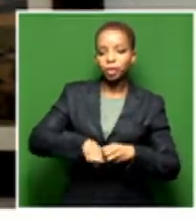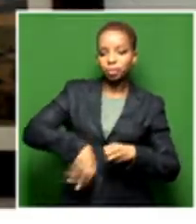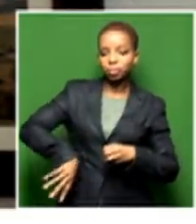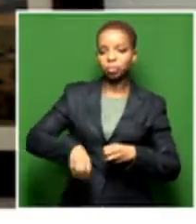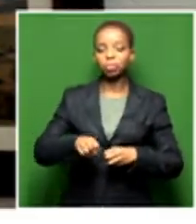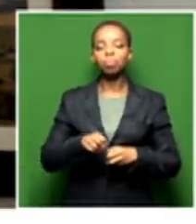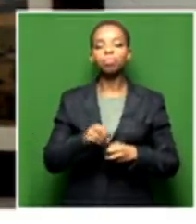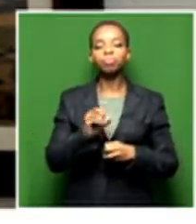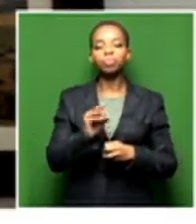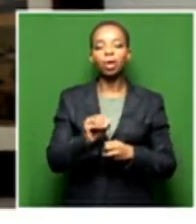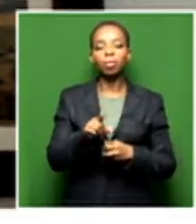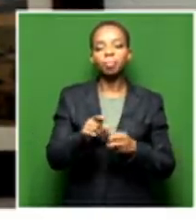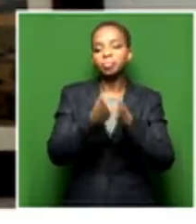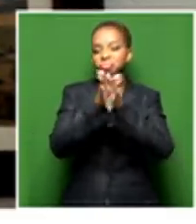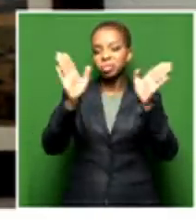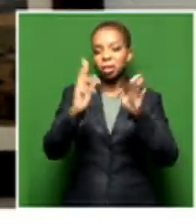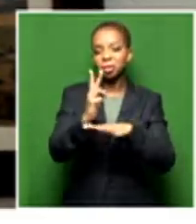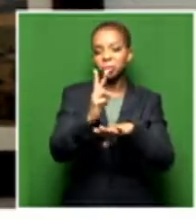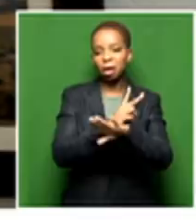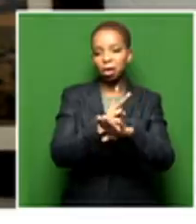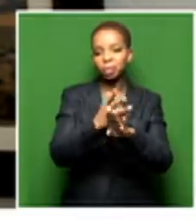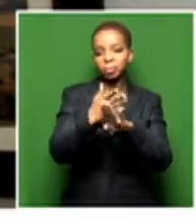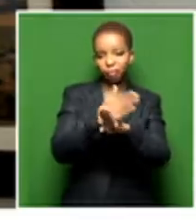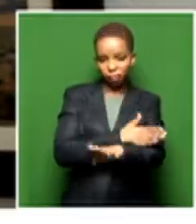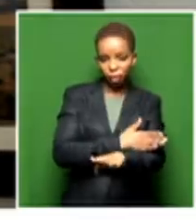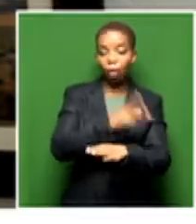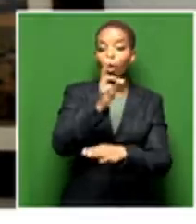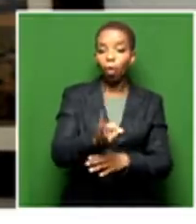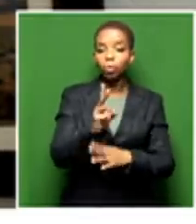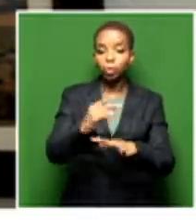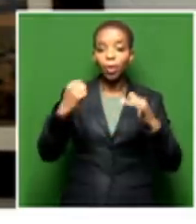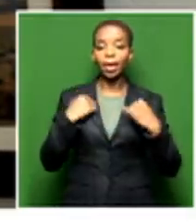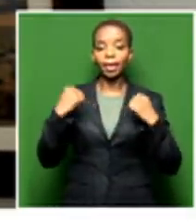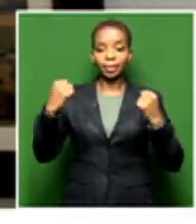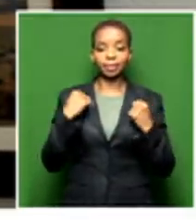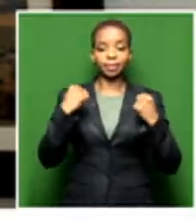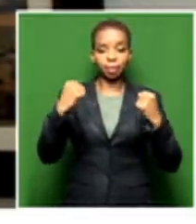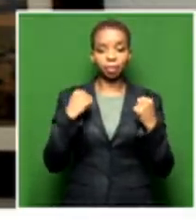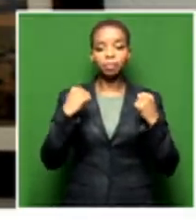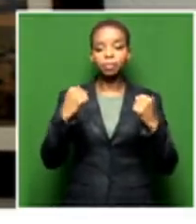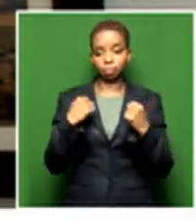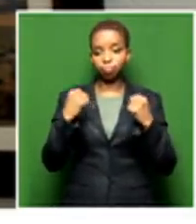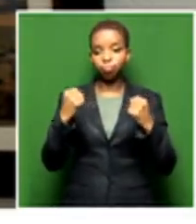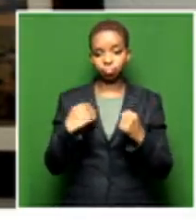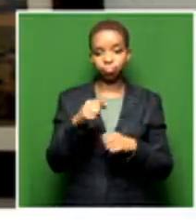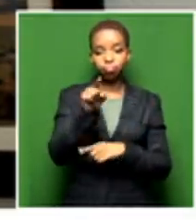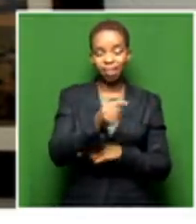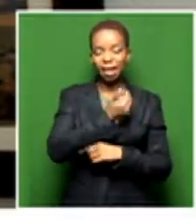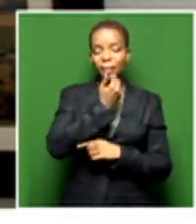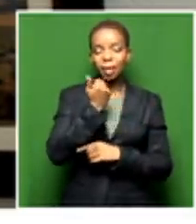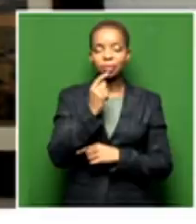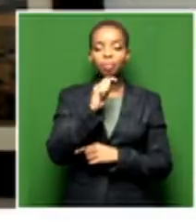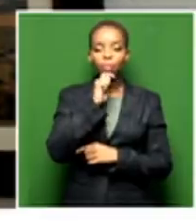2 hours before. Also, exercise is another thing we can chat about. So exercise is best in the